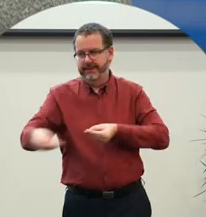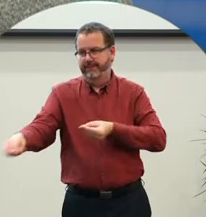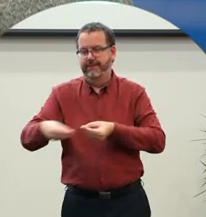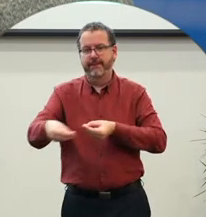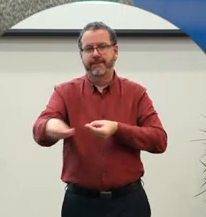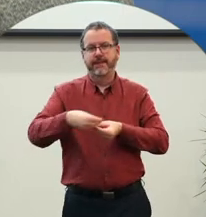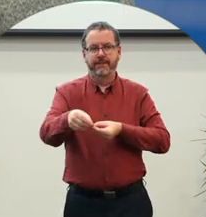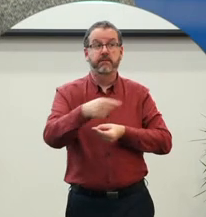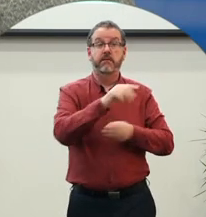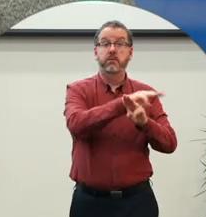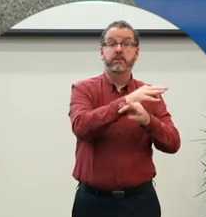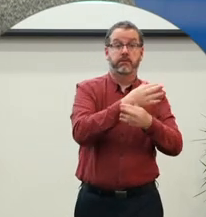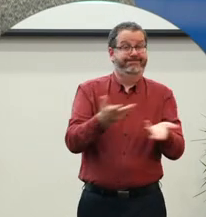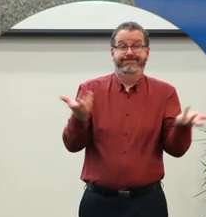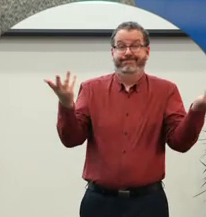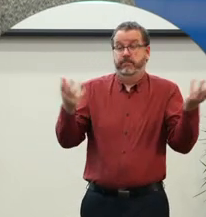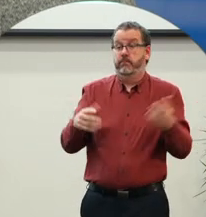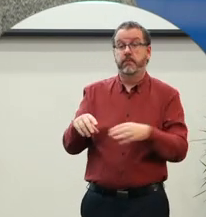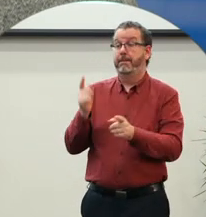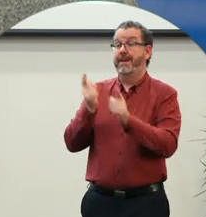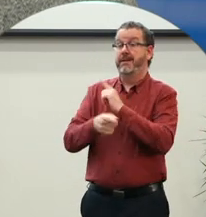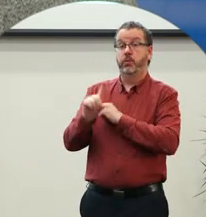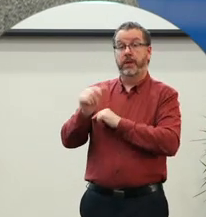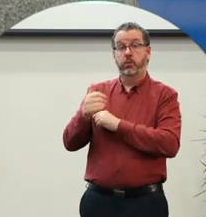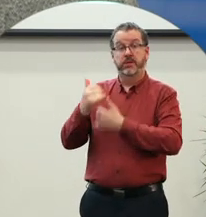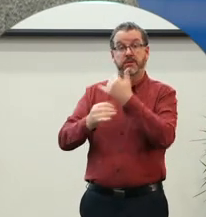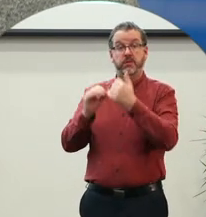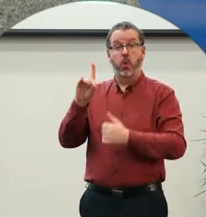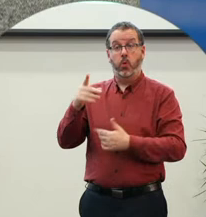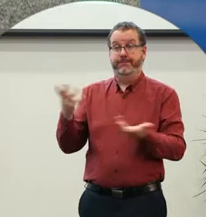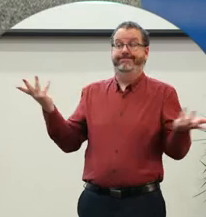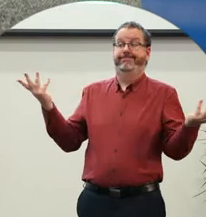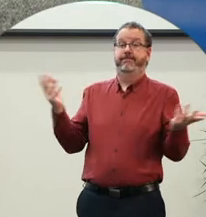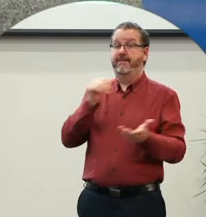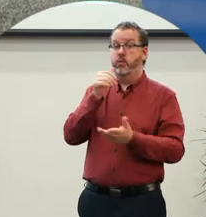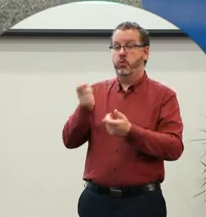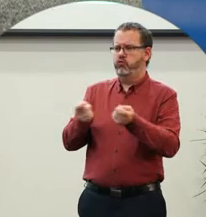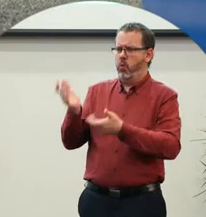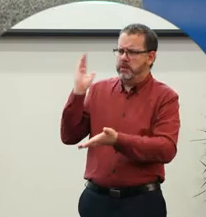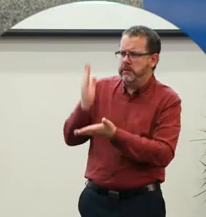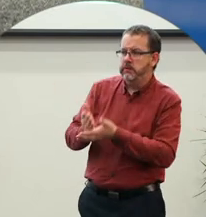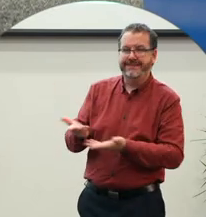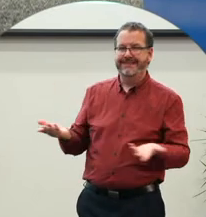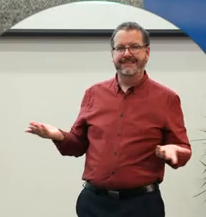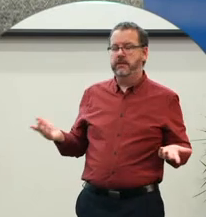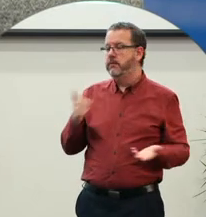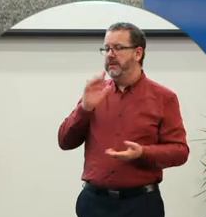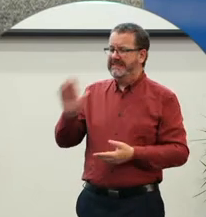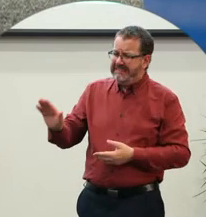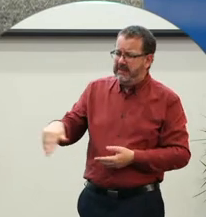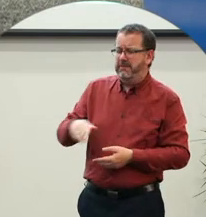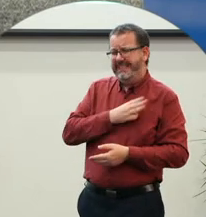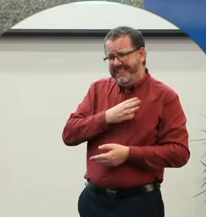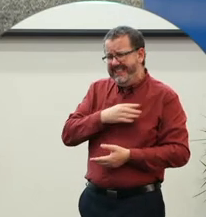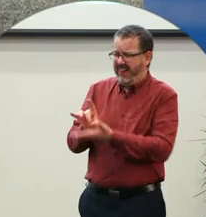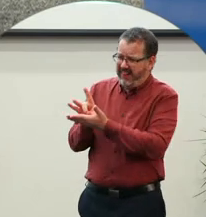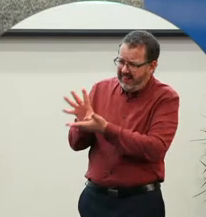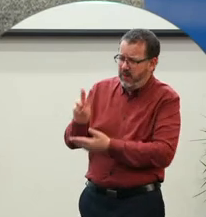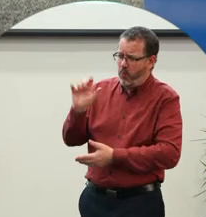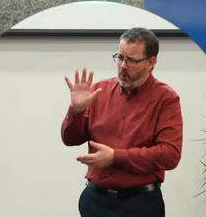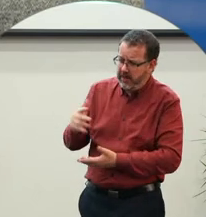the time she was over 21. Okay. But they did try urging her to get rid of Wally, but she wouldn't